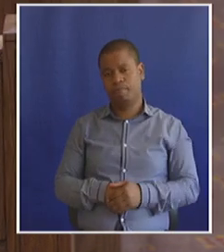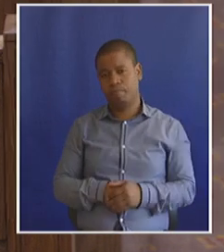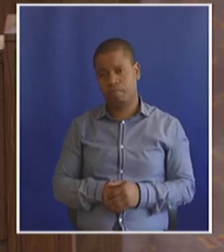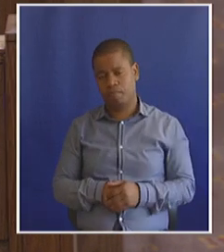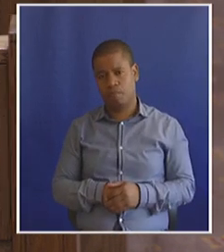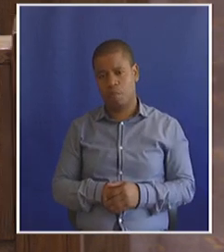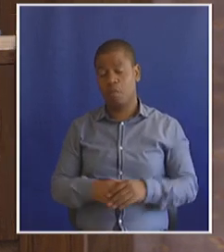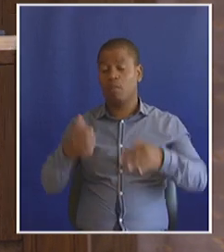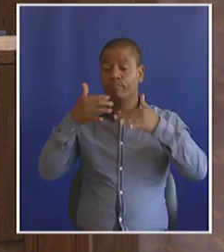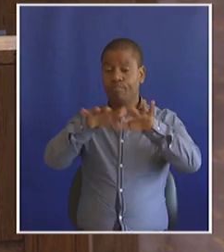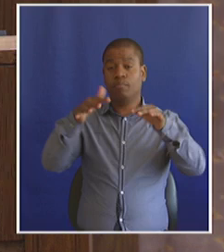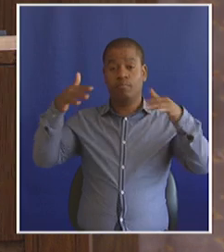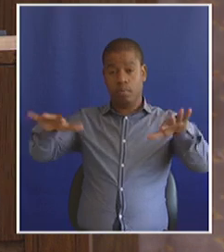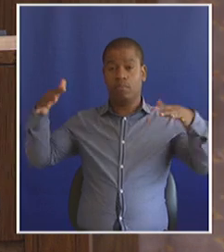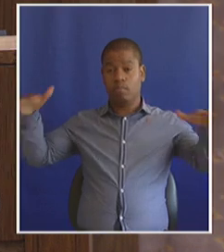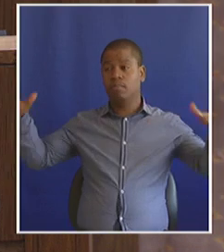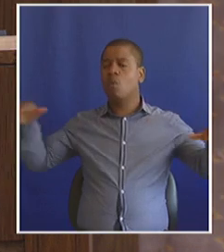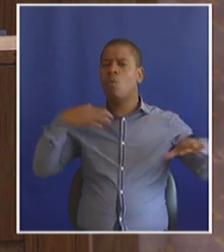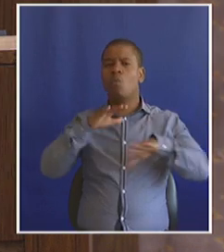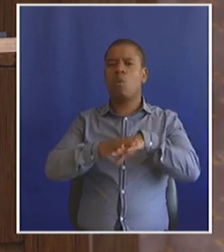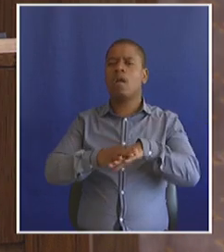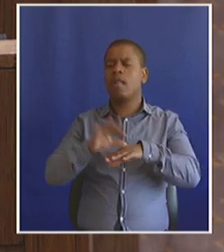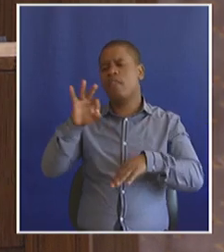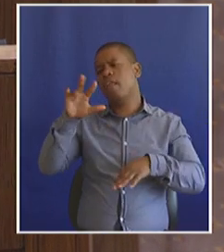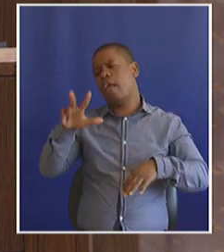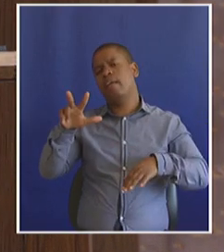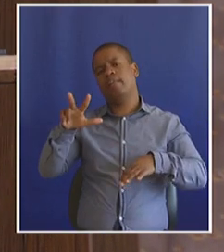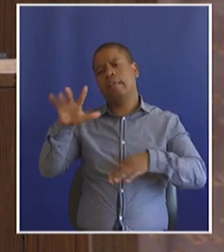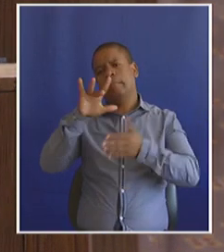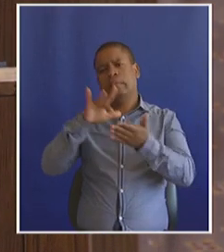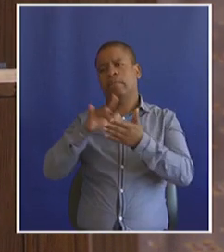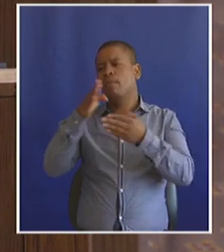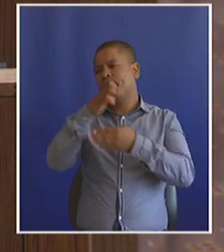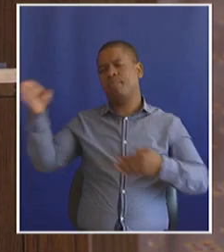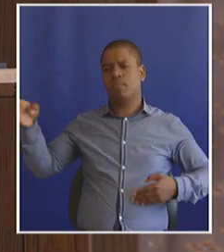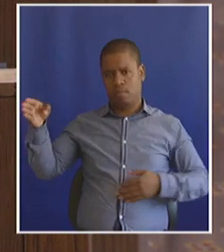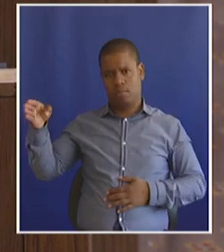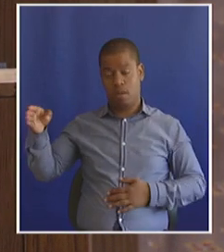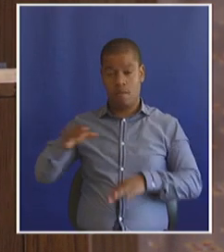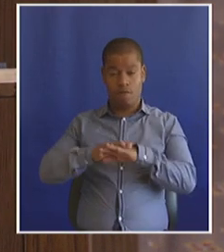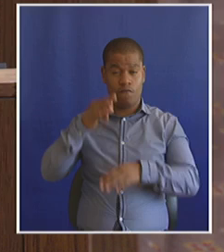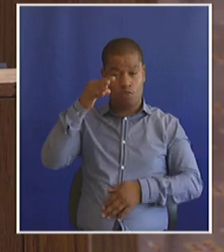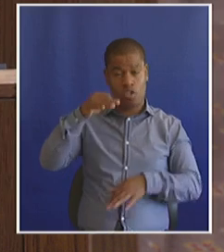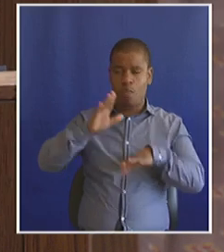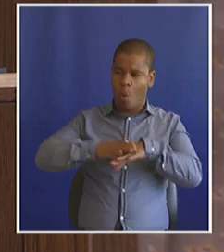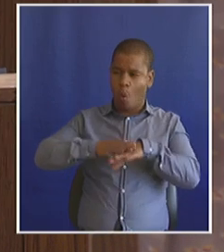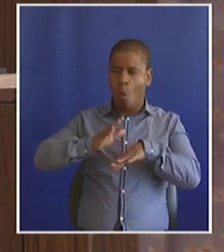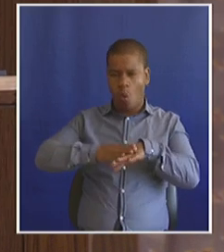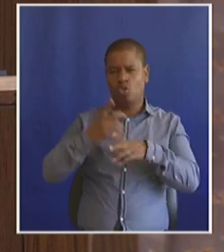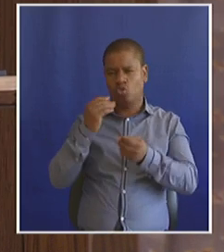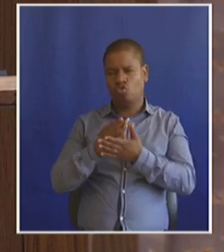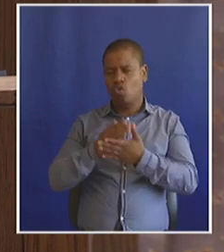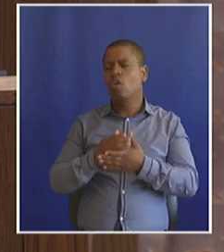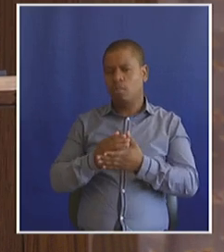The rollout of these systems is currently in progress at 38 correctional centers countrywide, and future rollout will be based on availability of